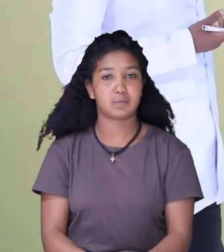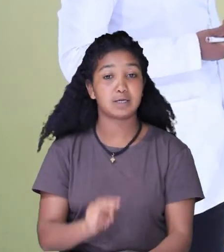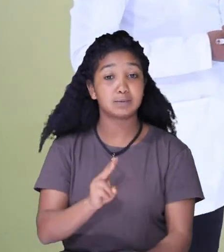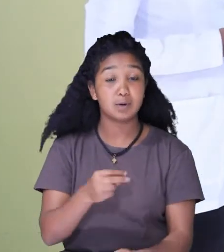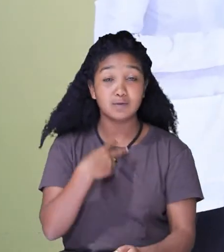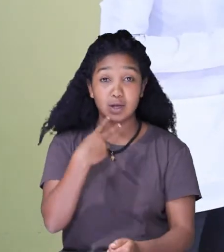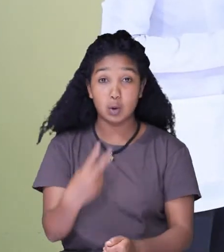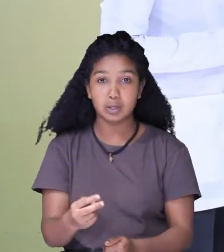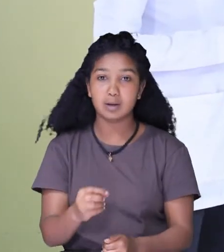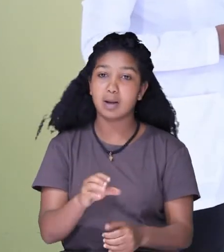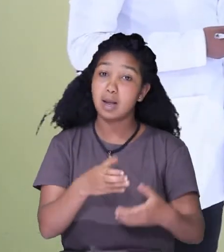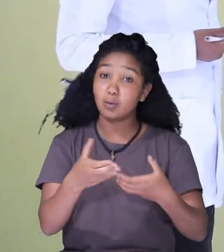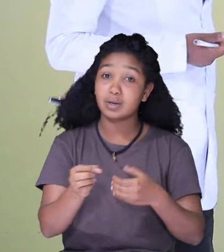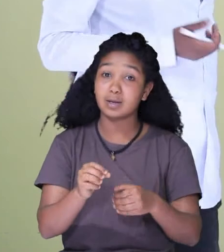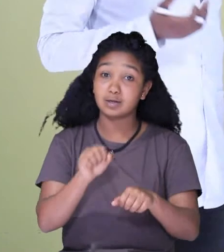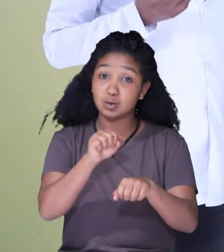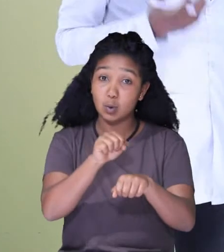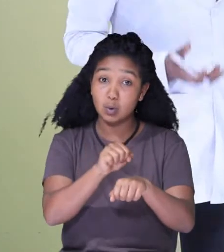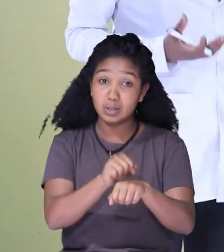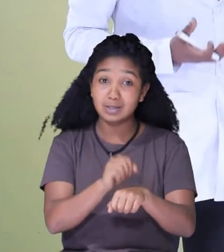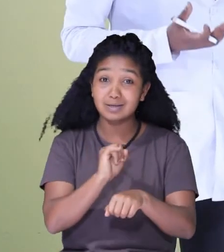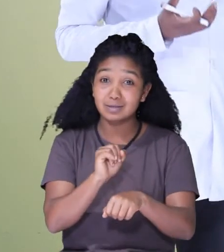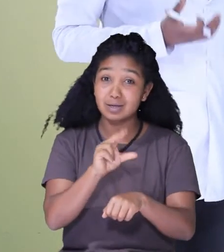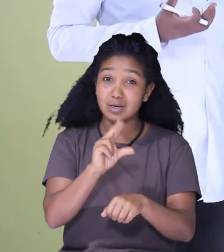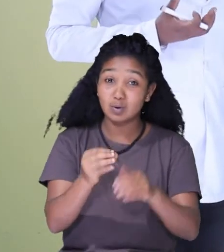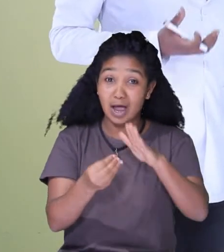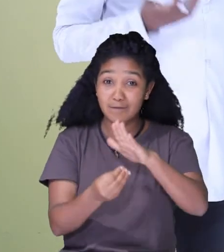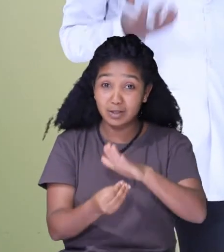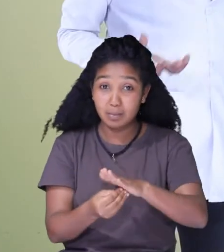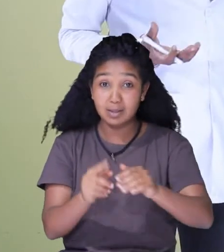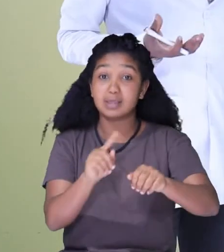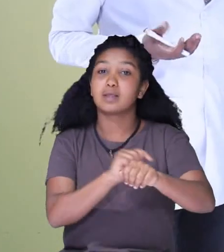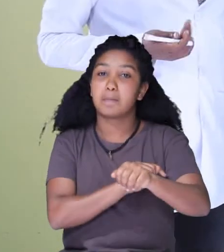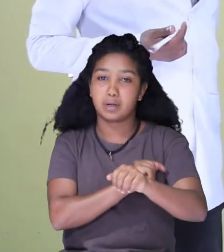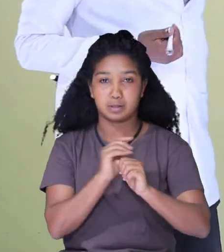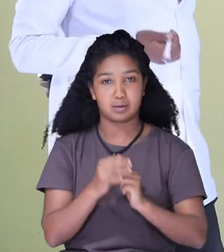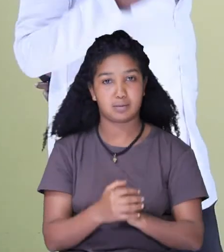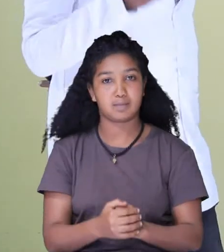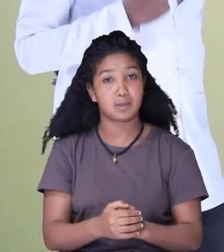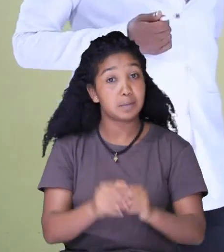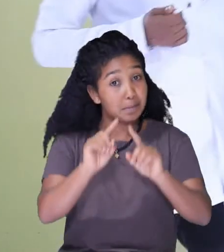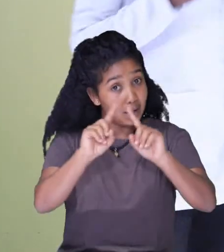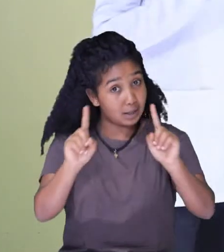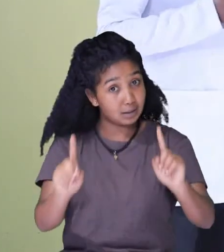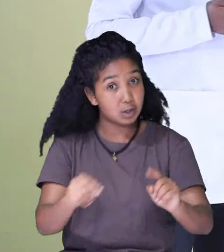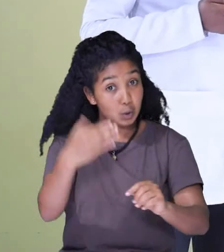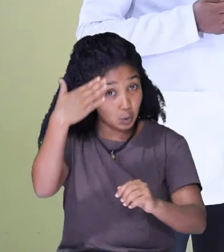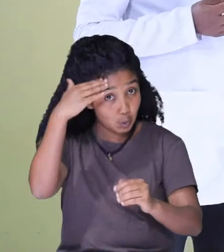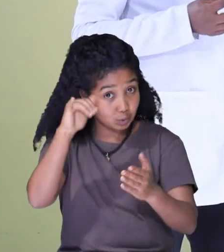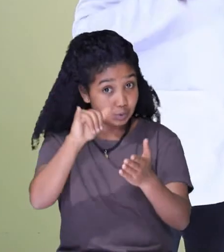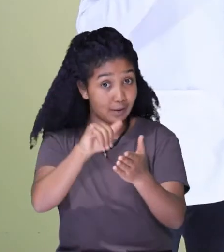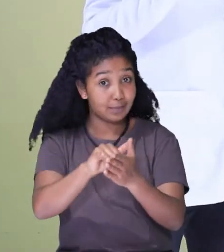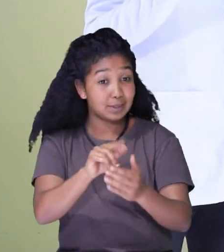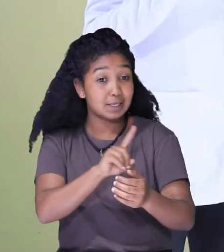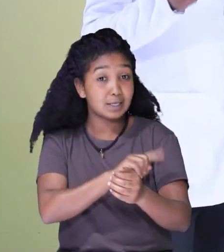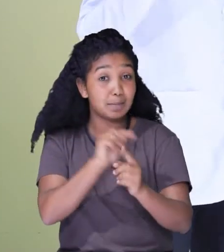Speed of sound in liquid and solids is not affected by the temperature, but you know that